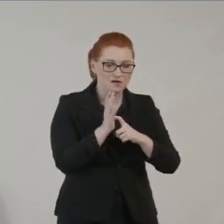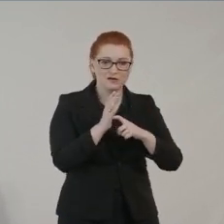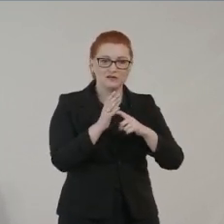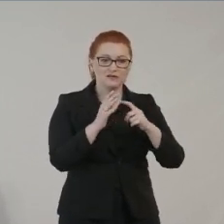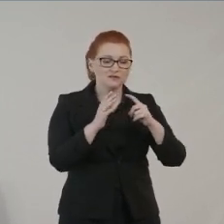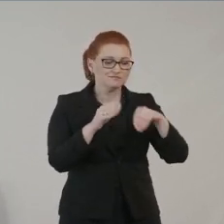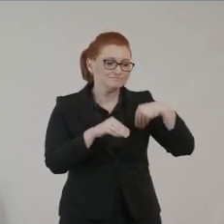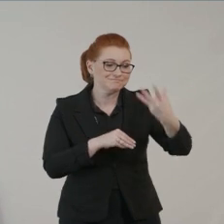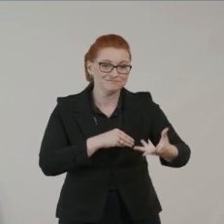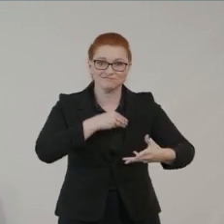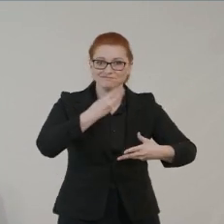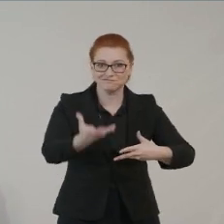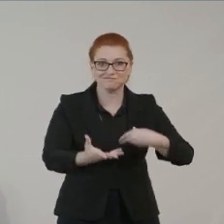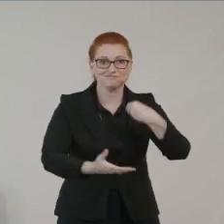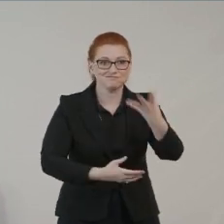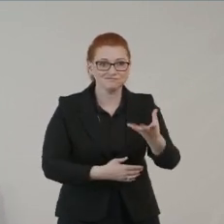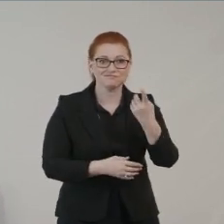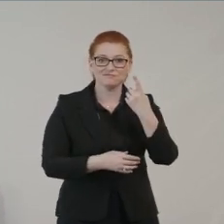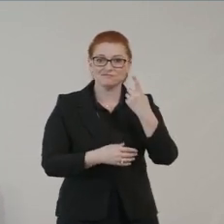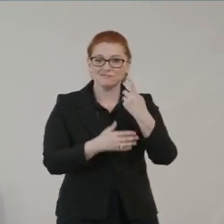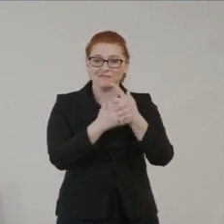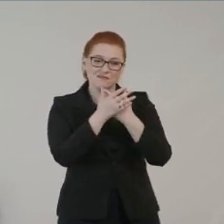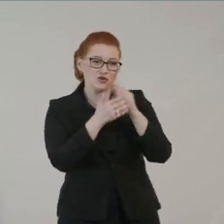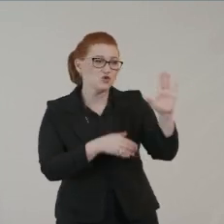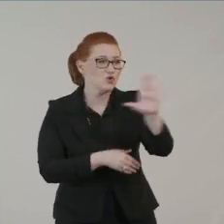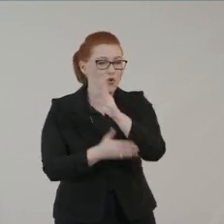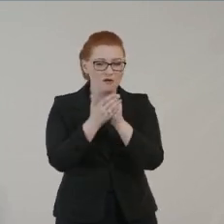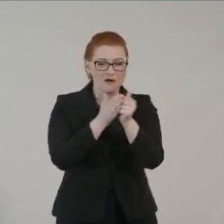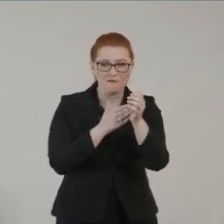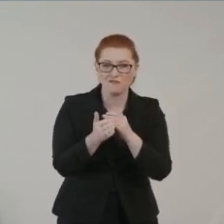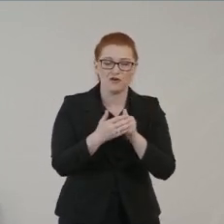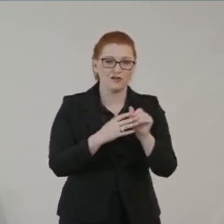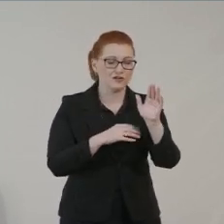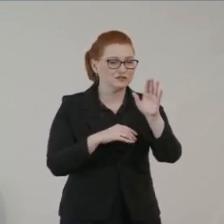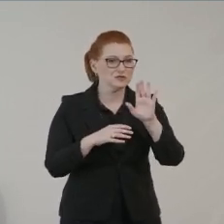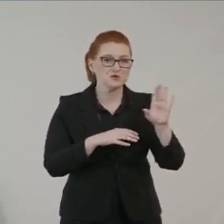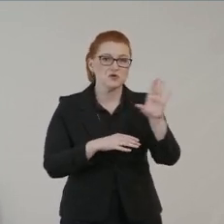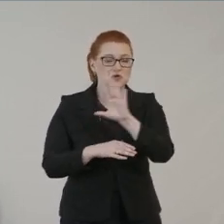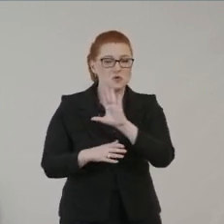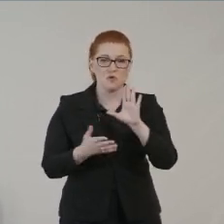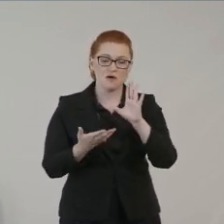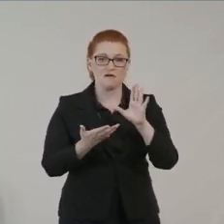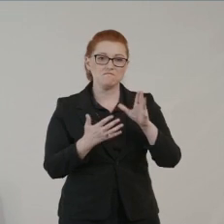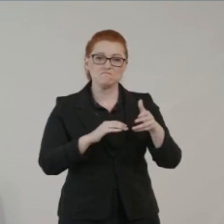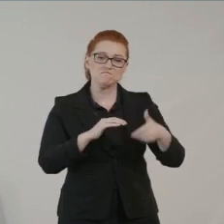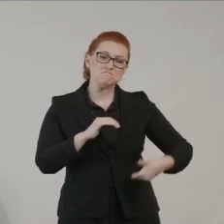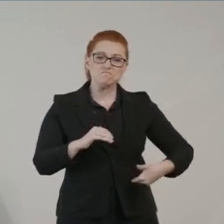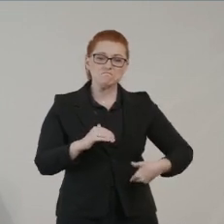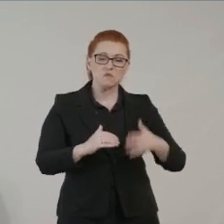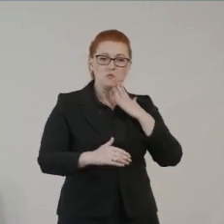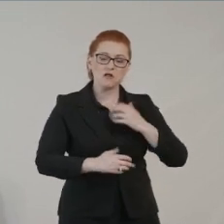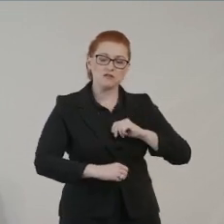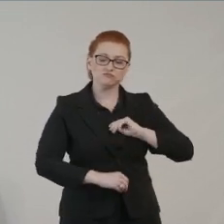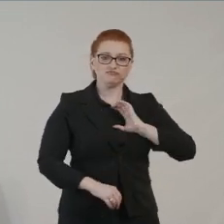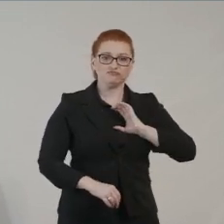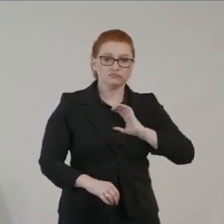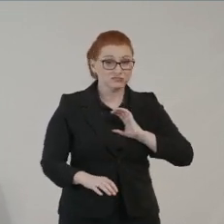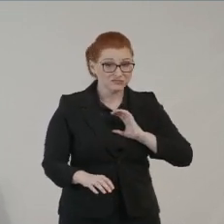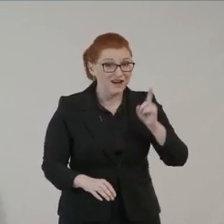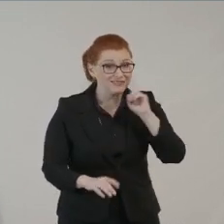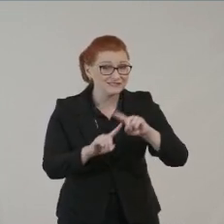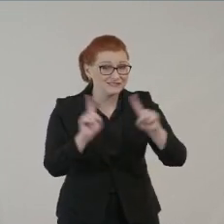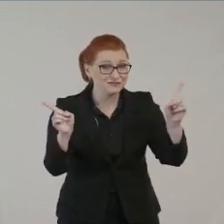inside organizations. And that will all be in the future. And that will be different than what you've seen in